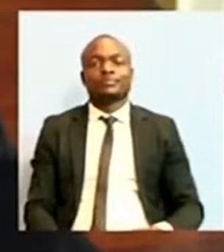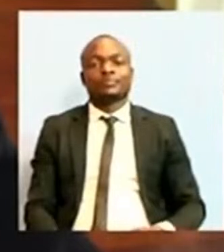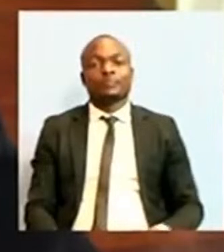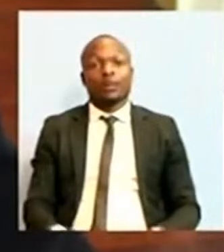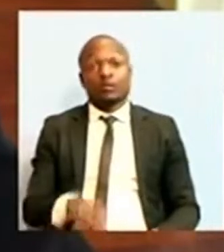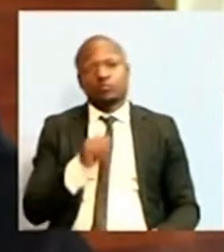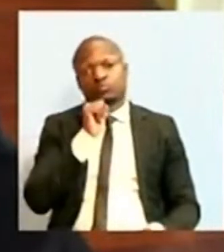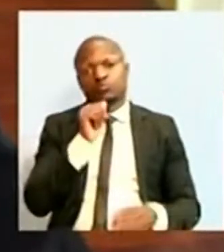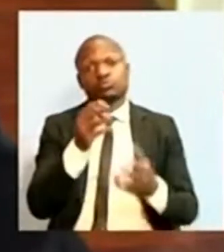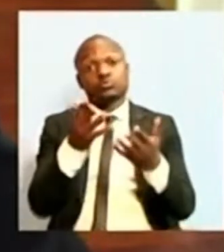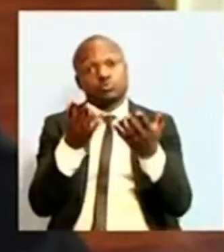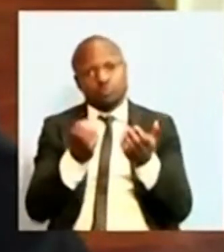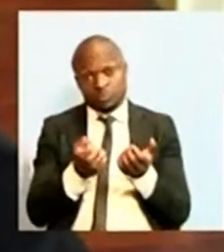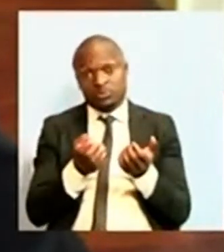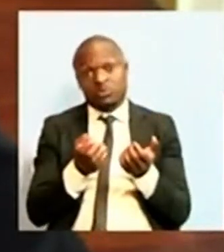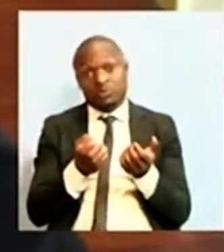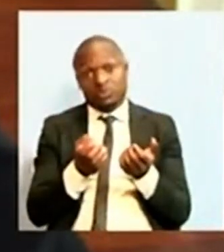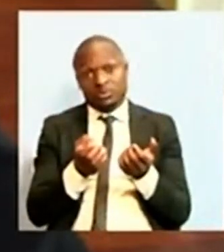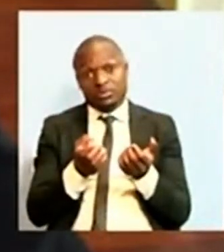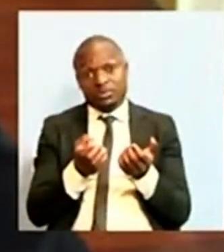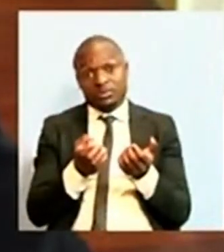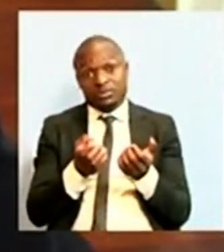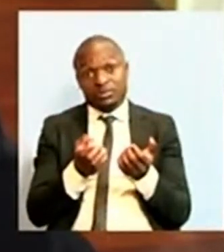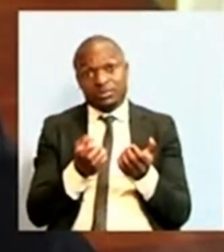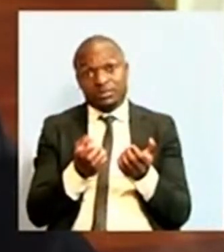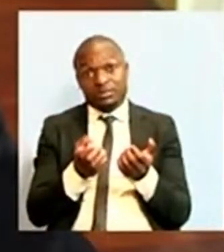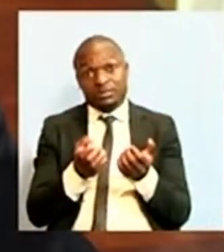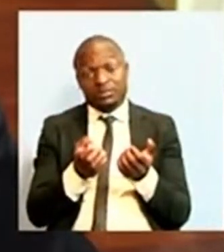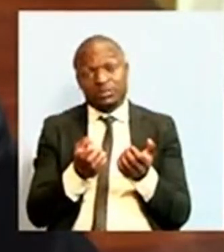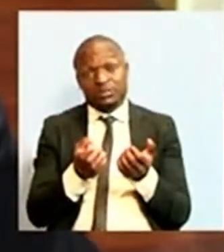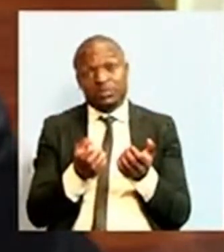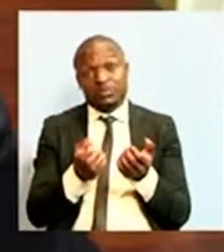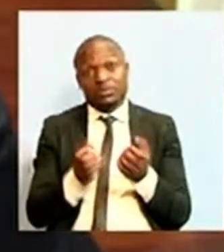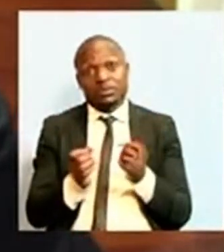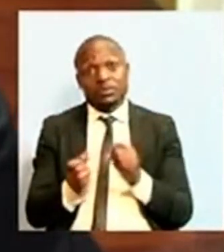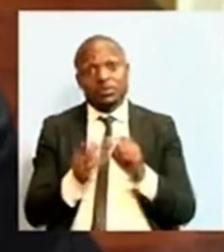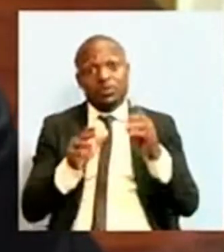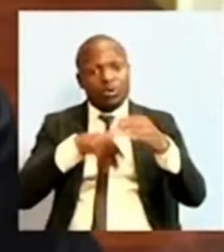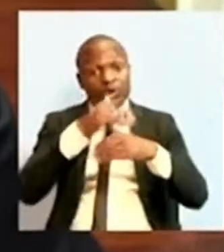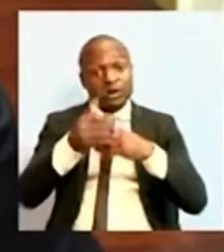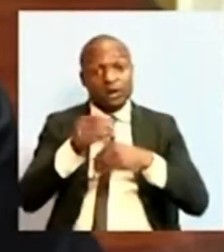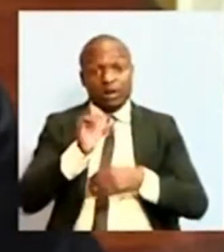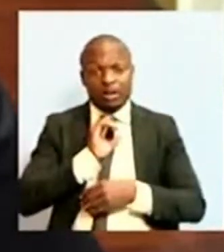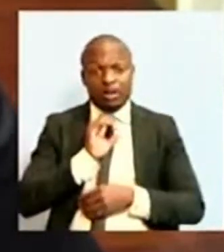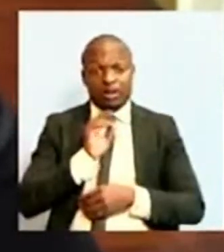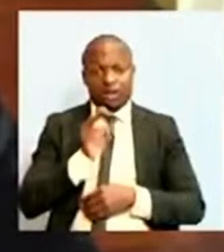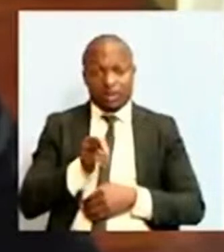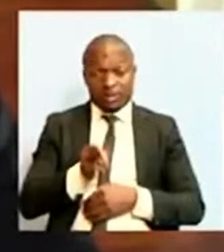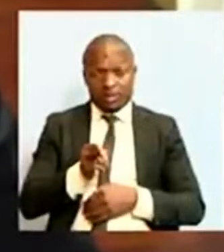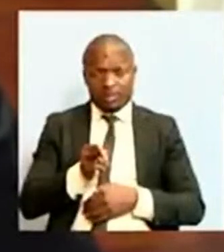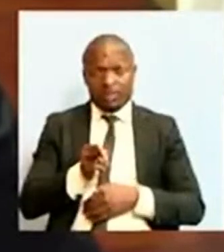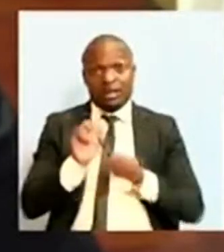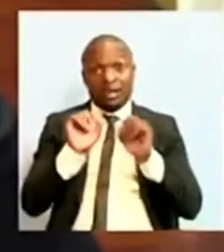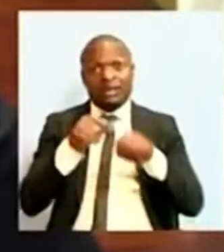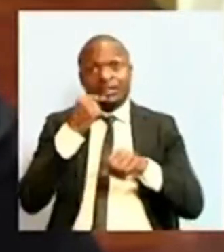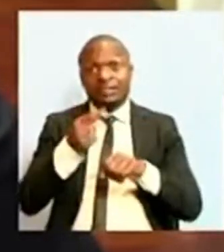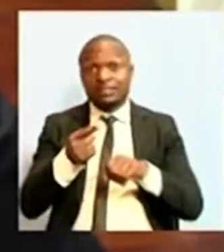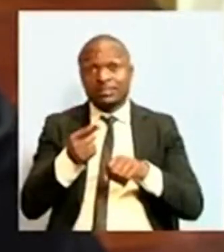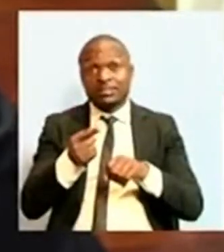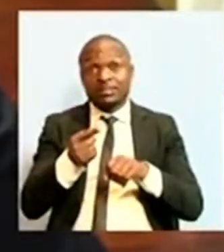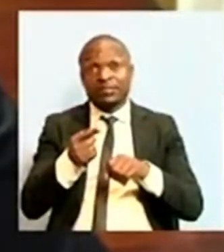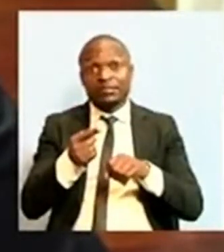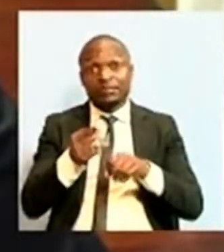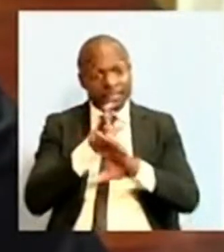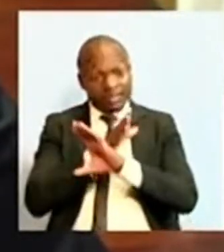I don't want to go out of Chililabombo. I would have mentioned to say in Zambia, even at ZESCO here.